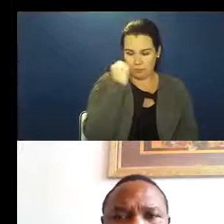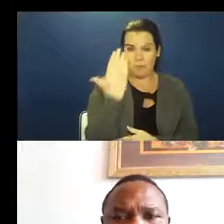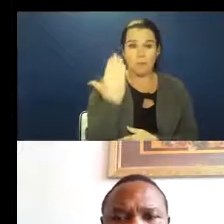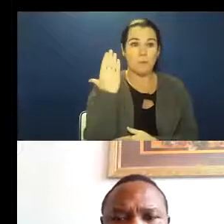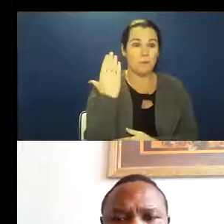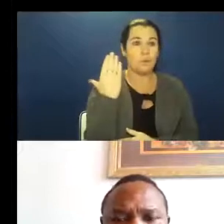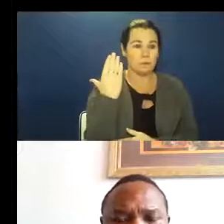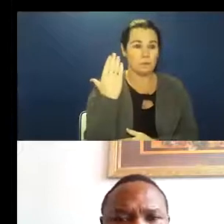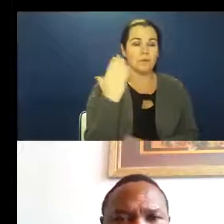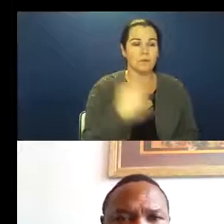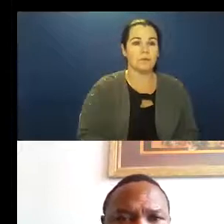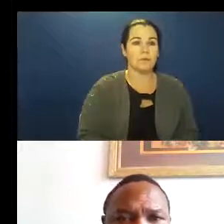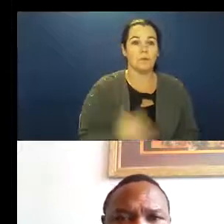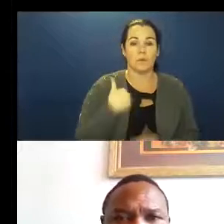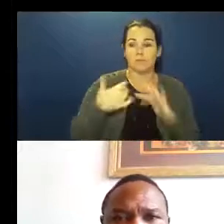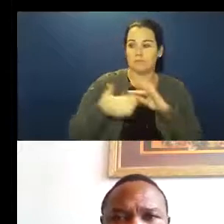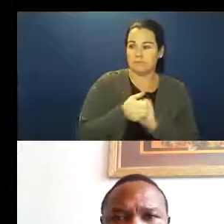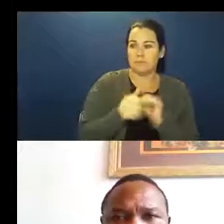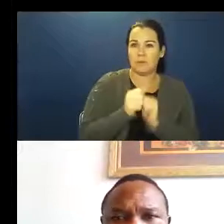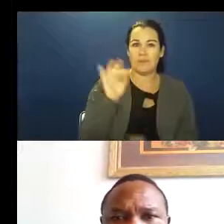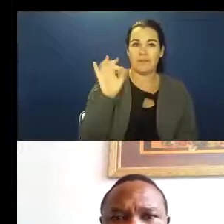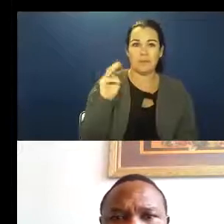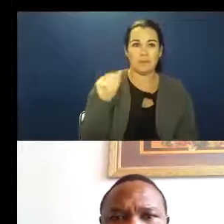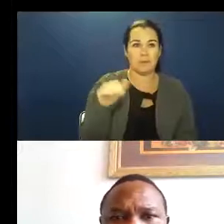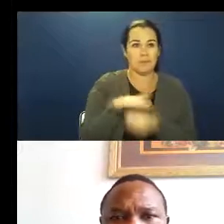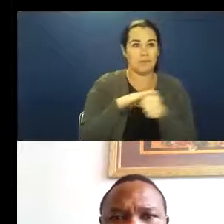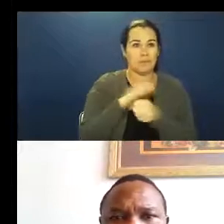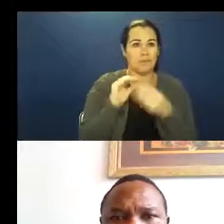a collaboration meeting with FEMA Region 6 officials,